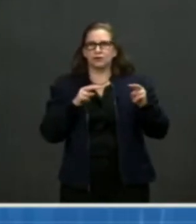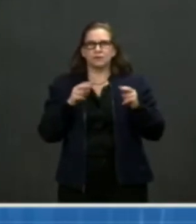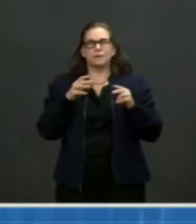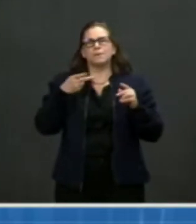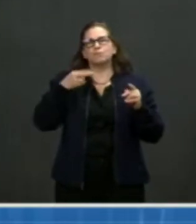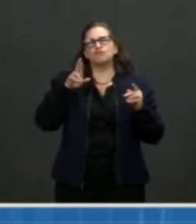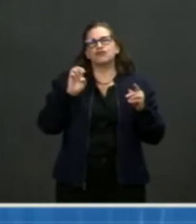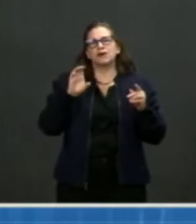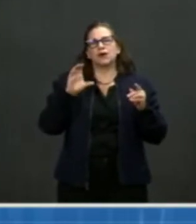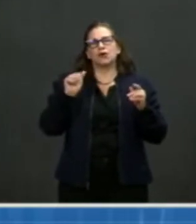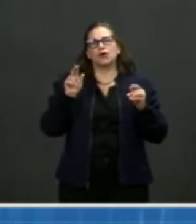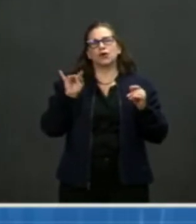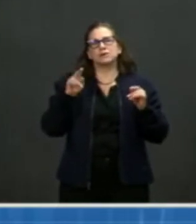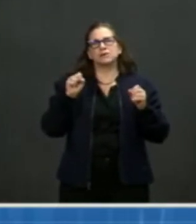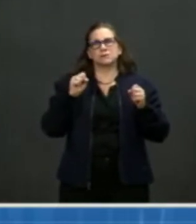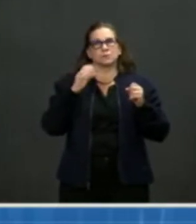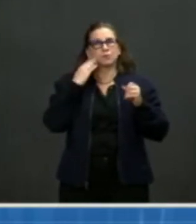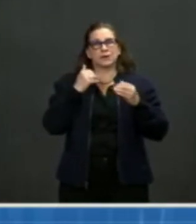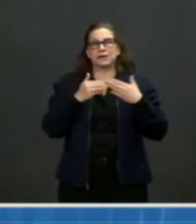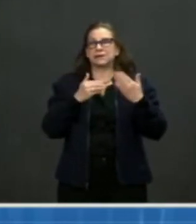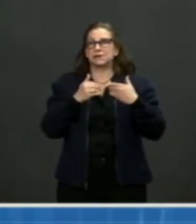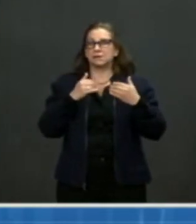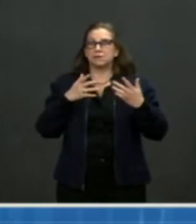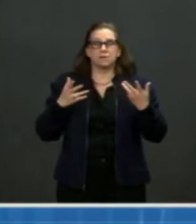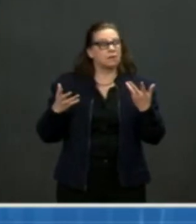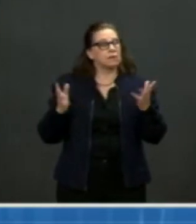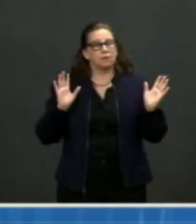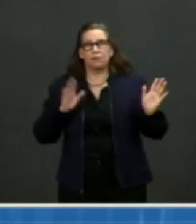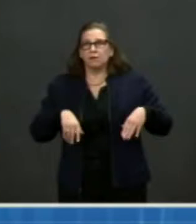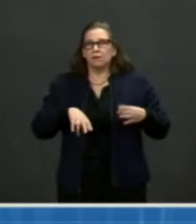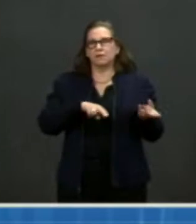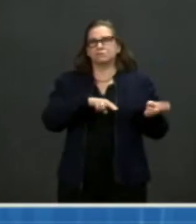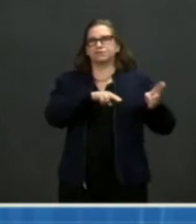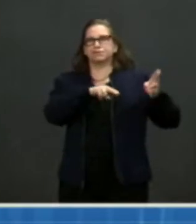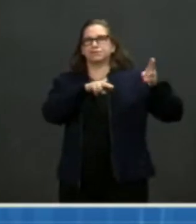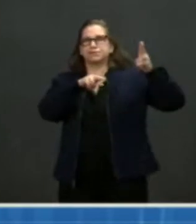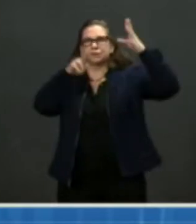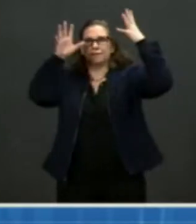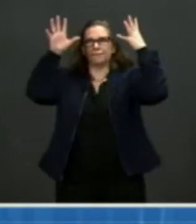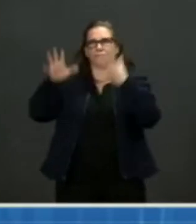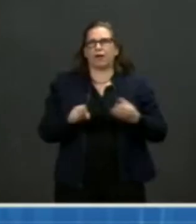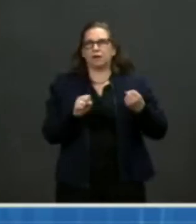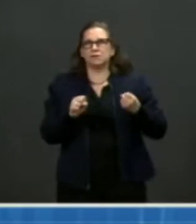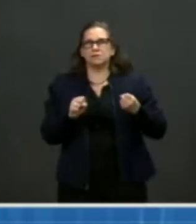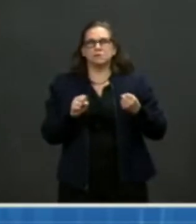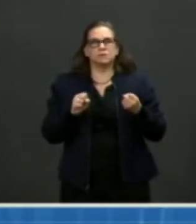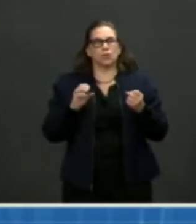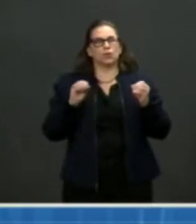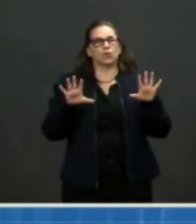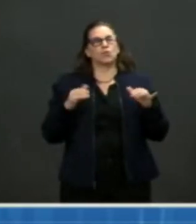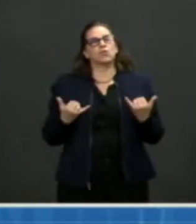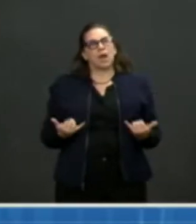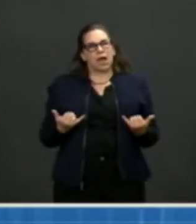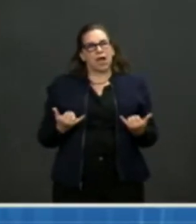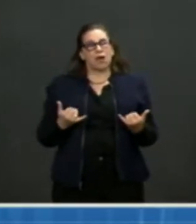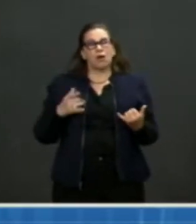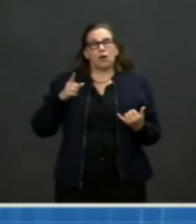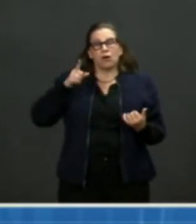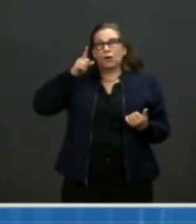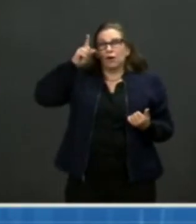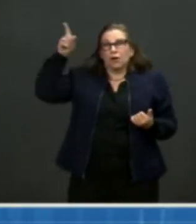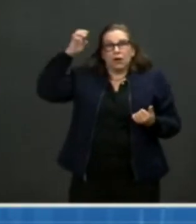surge, just as we are seeing in Europe right now, and just as we are so aggressively scaling up